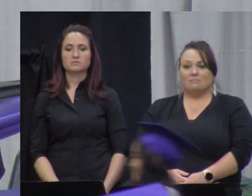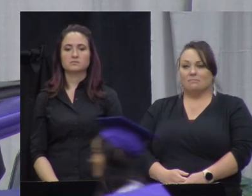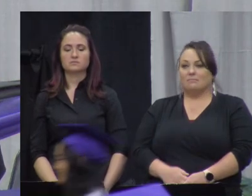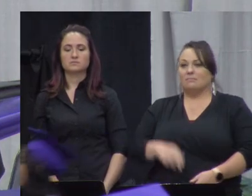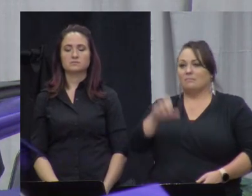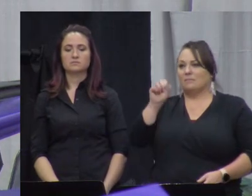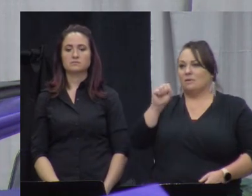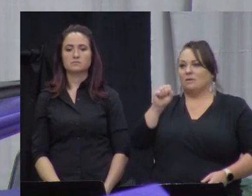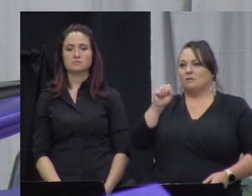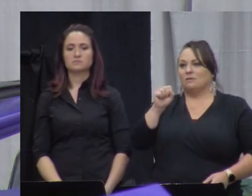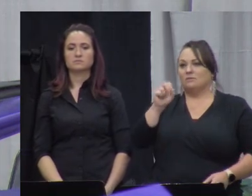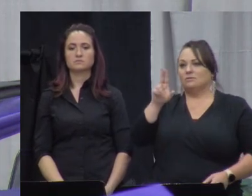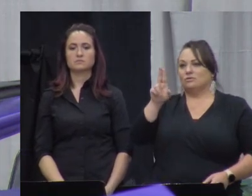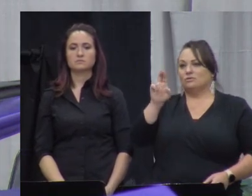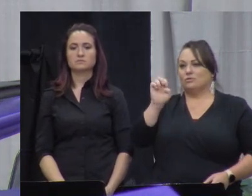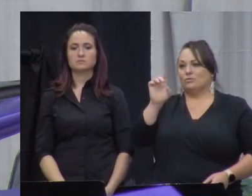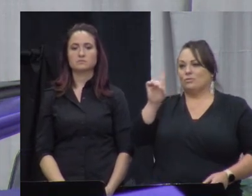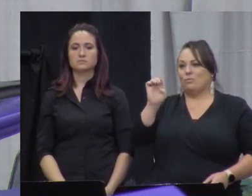Sway Smith.